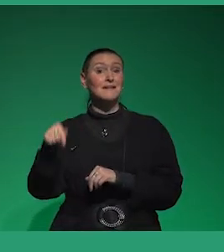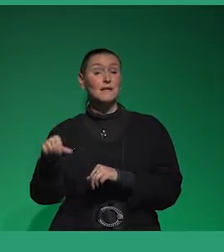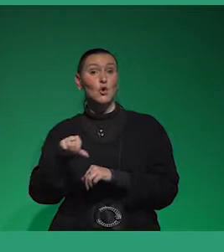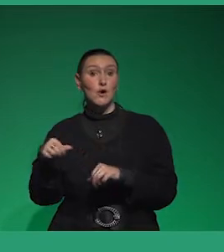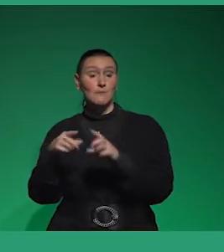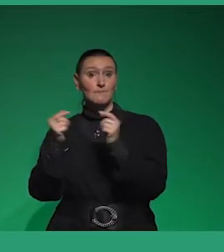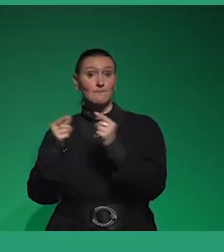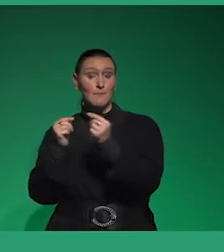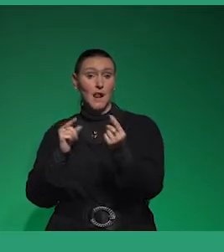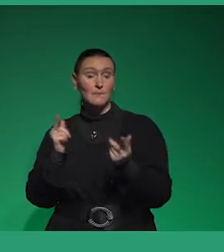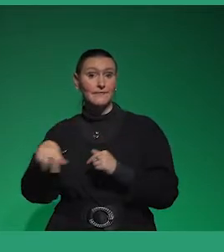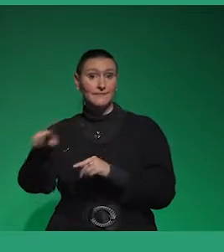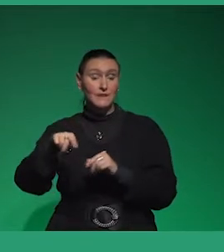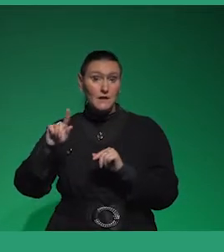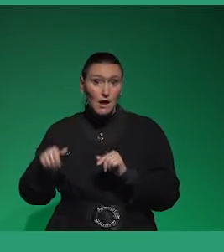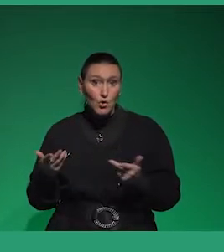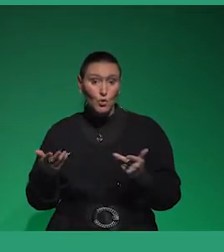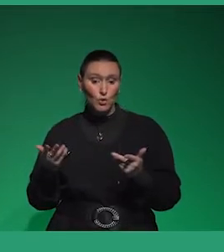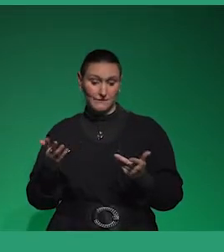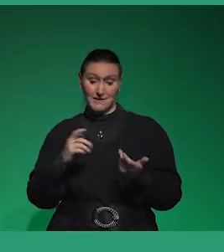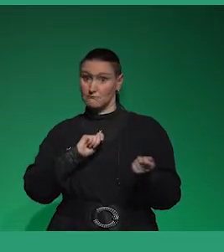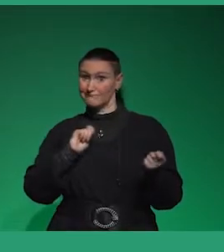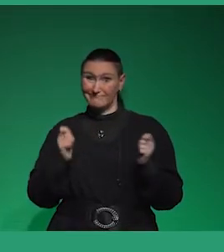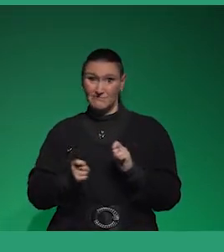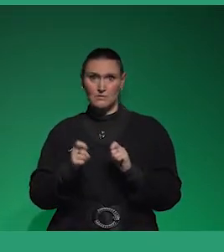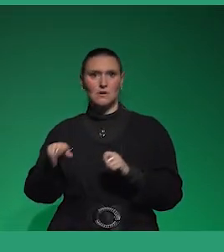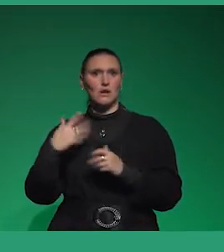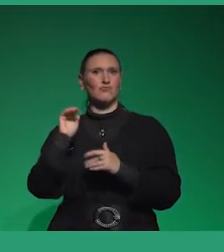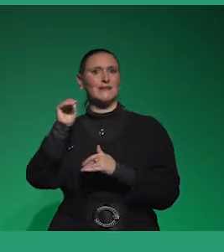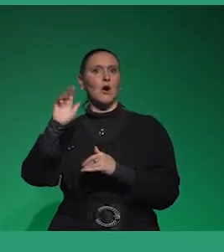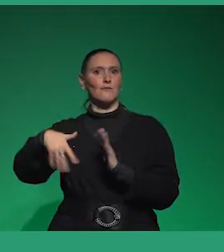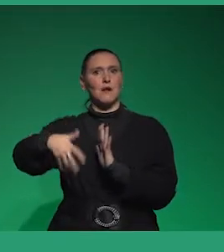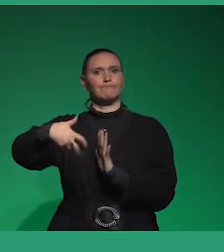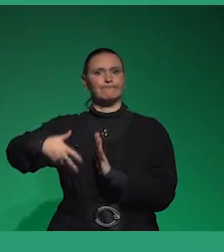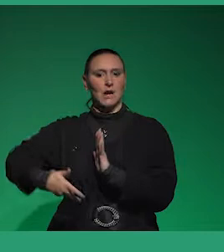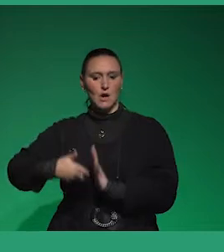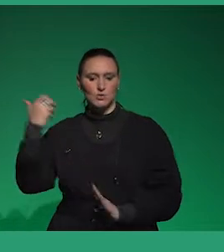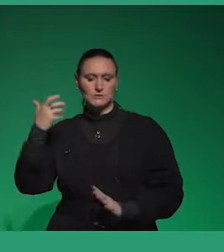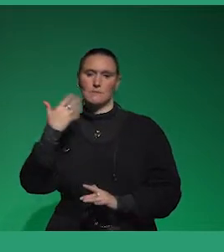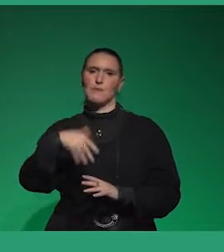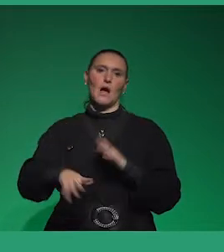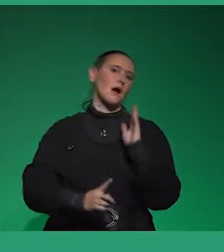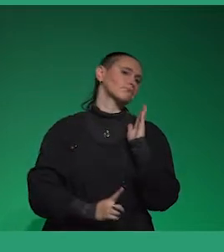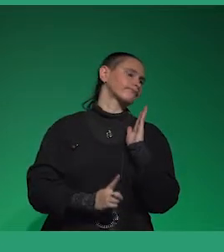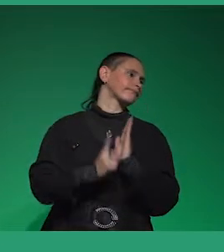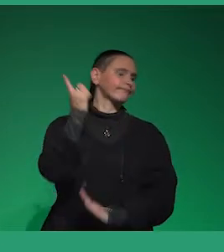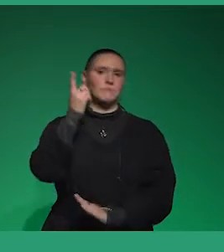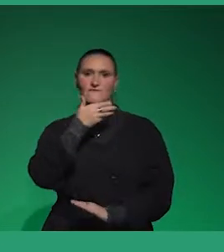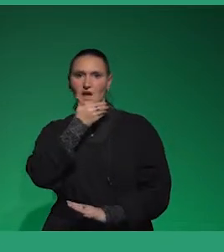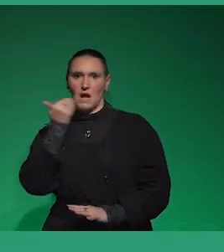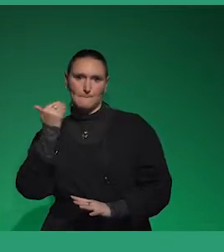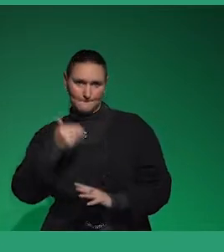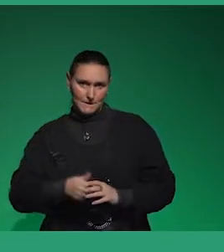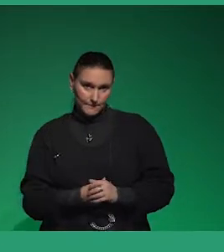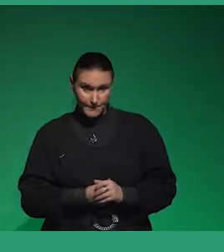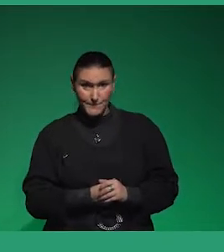older, they approach the forest, and it's only slightly warmer. So at the